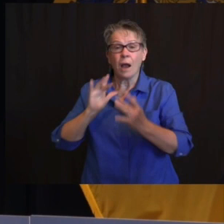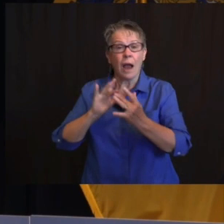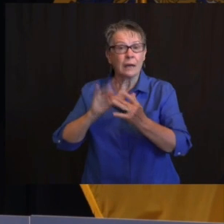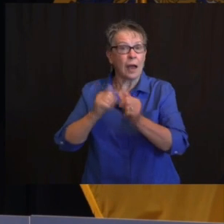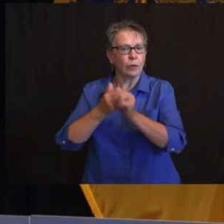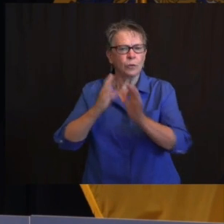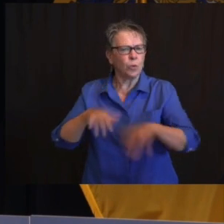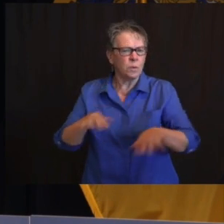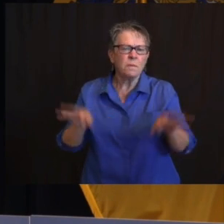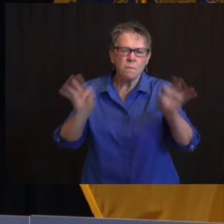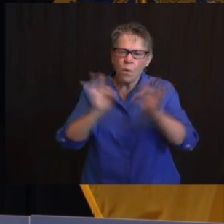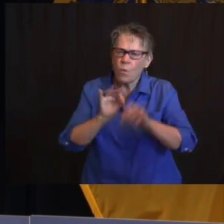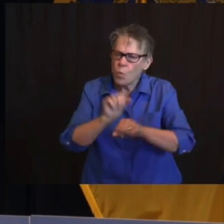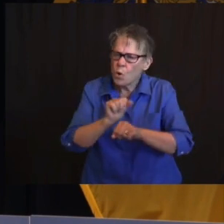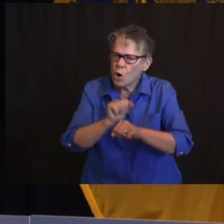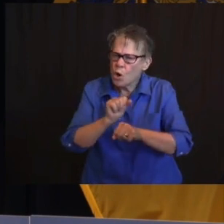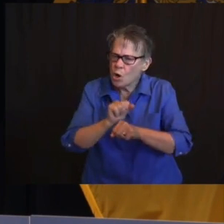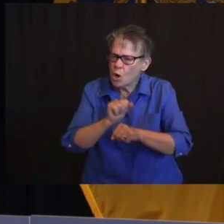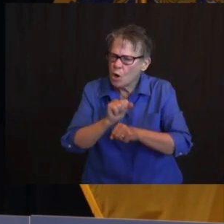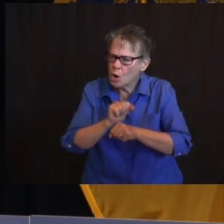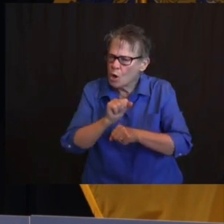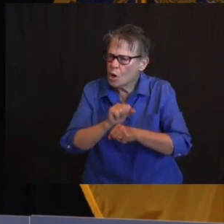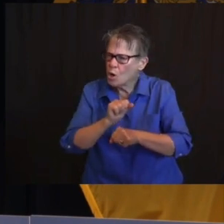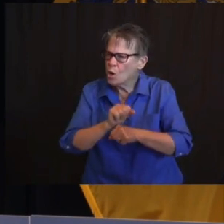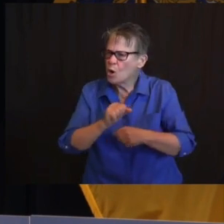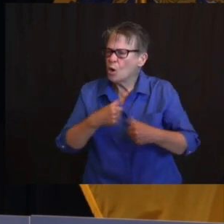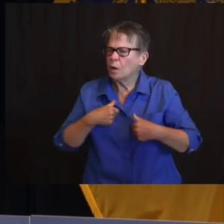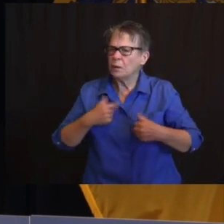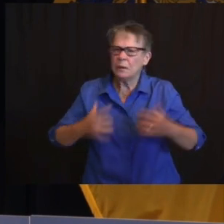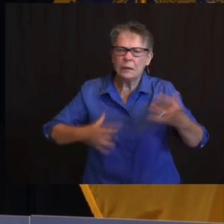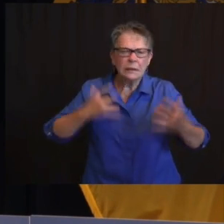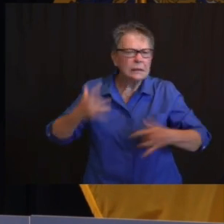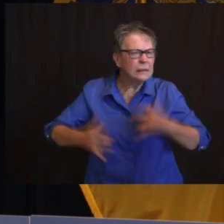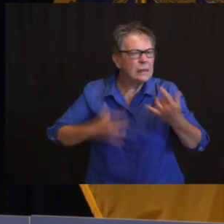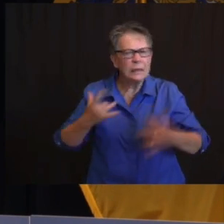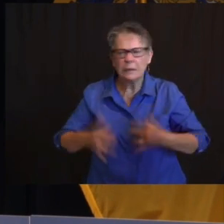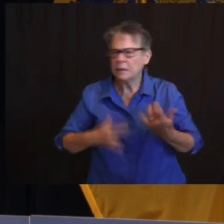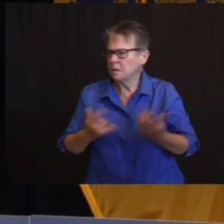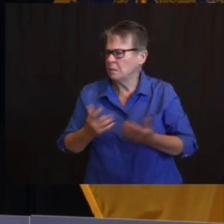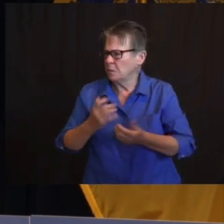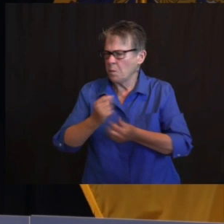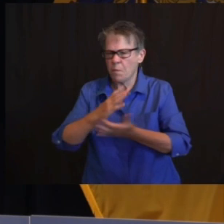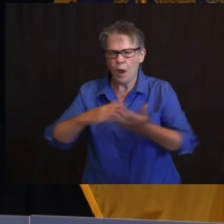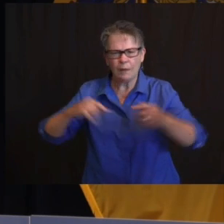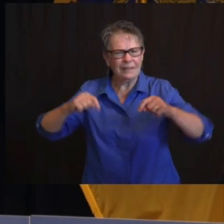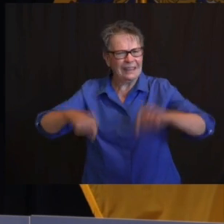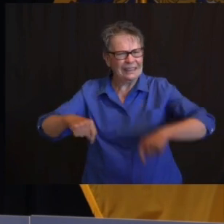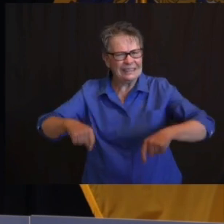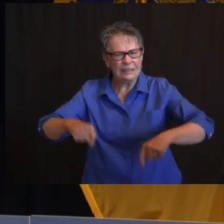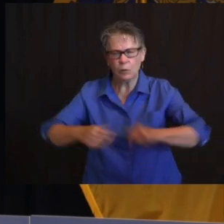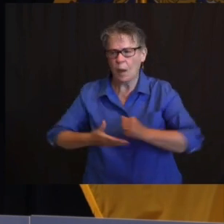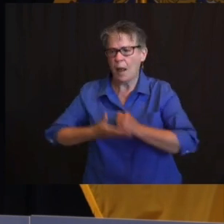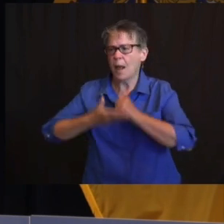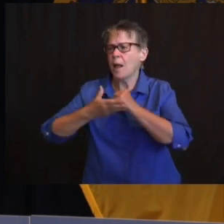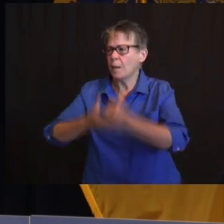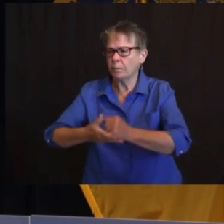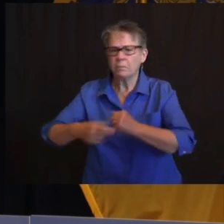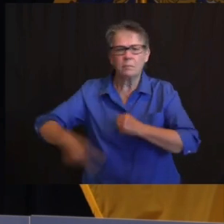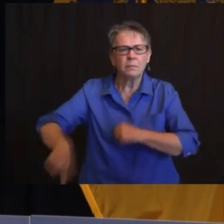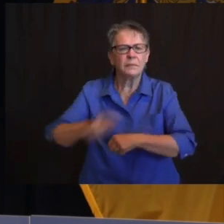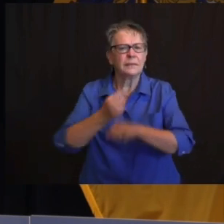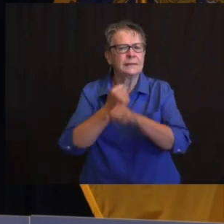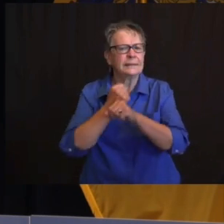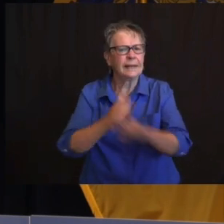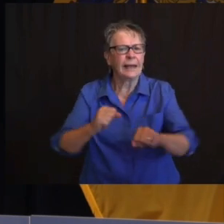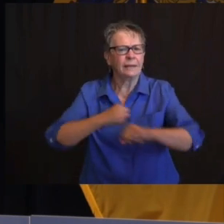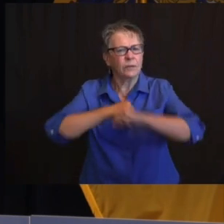will save many New Jerseyans from this horrible virus. I could not be prouder to be a part of this collective effort to save